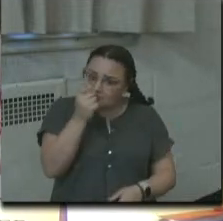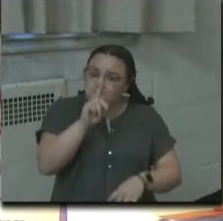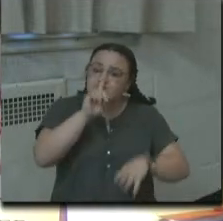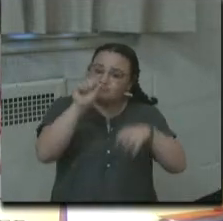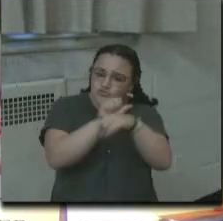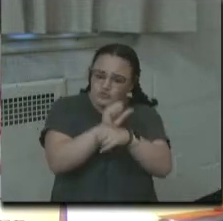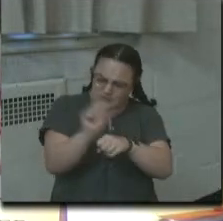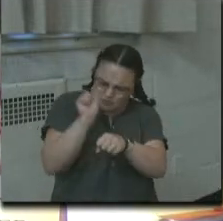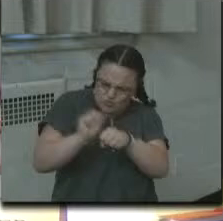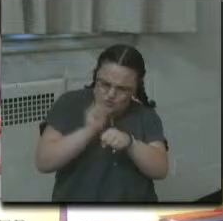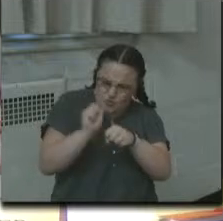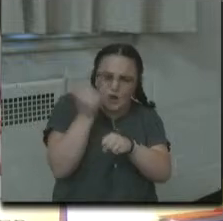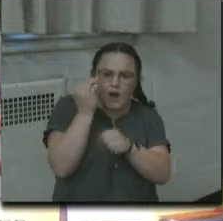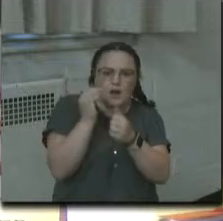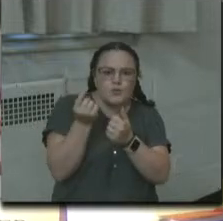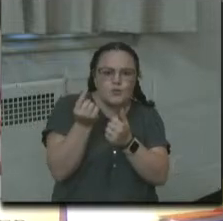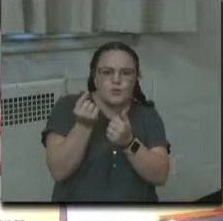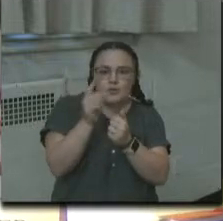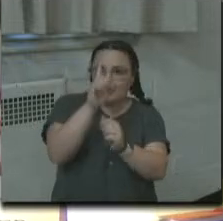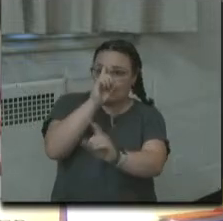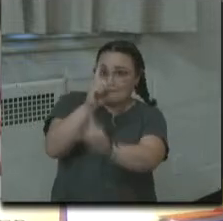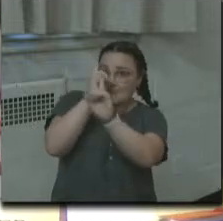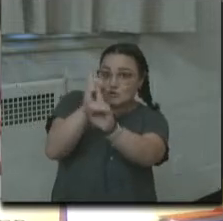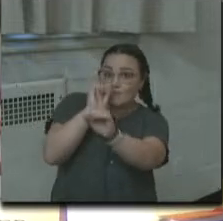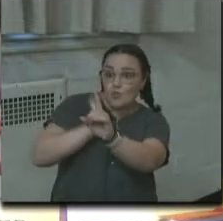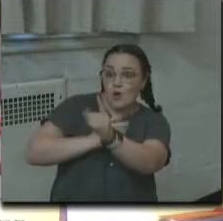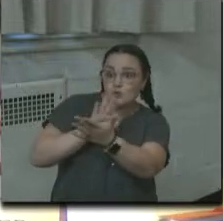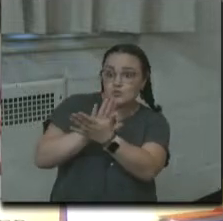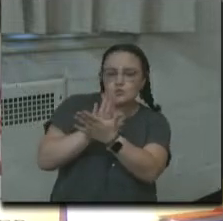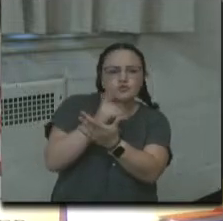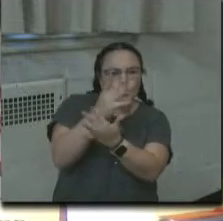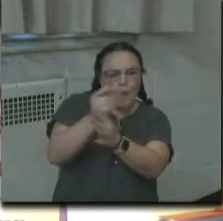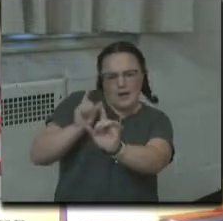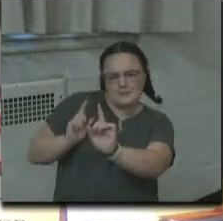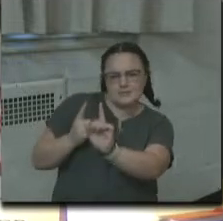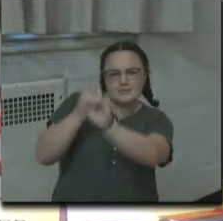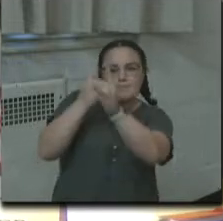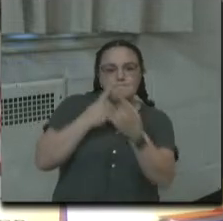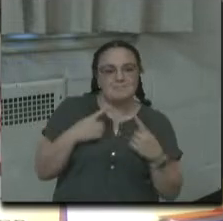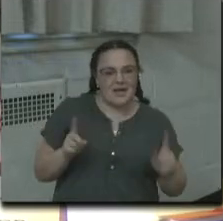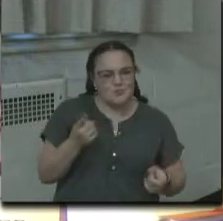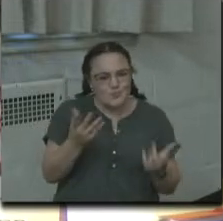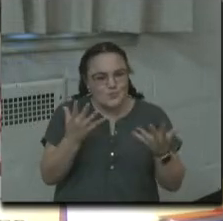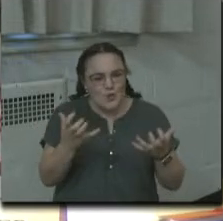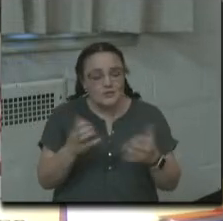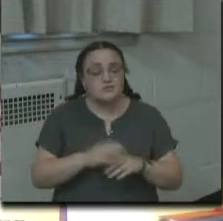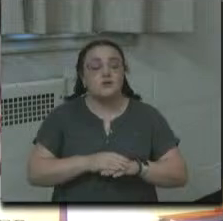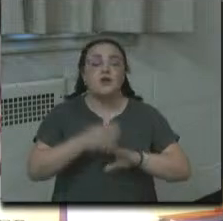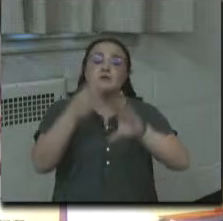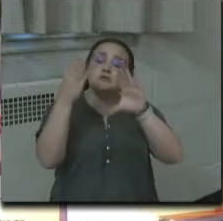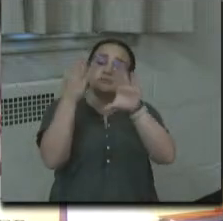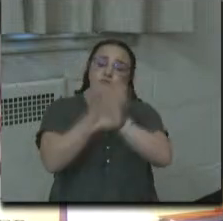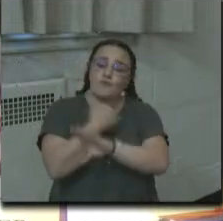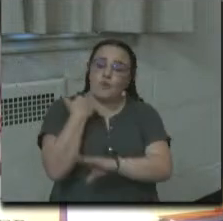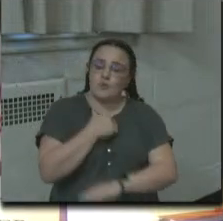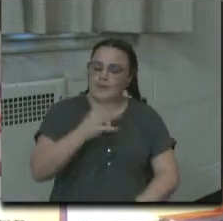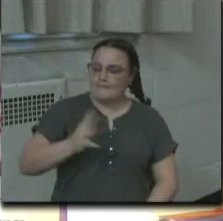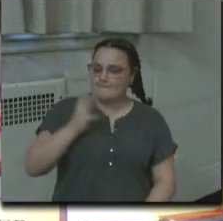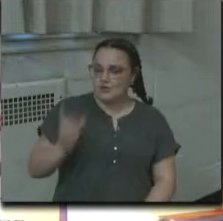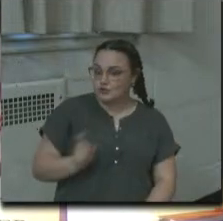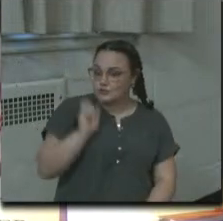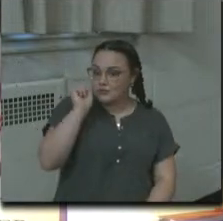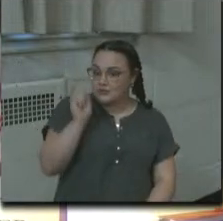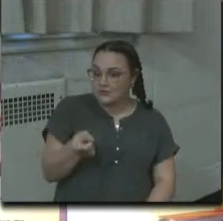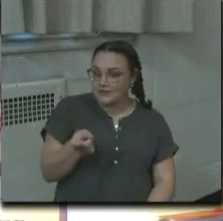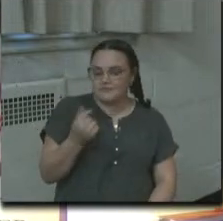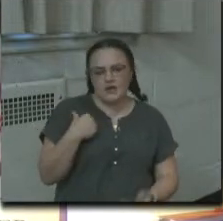Prince George's County Public Schools, and we sincerely say thank you. So colleagues, before we give our official gifts, I'd